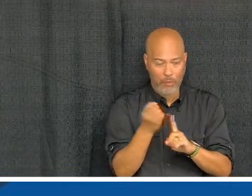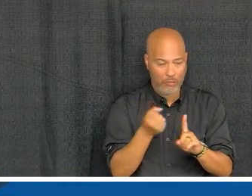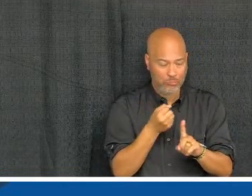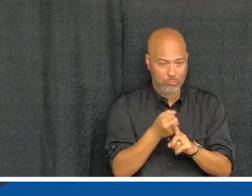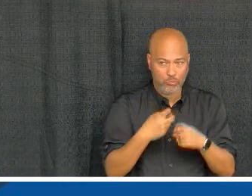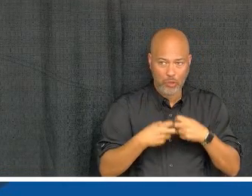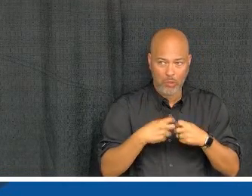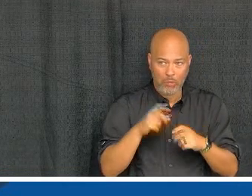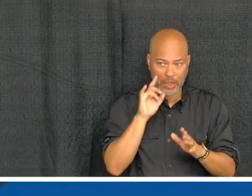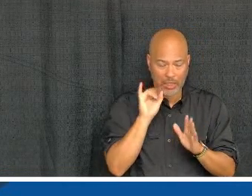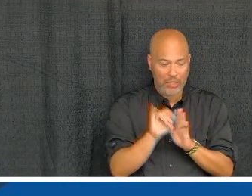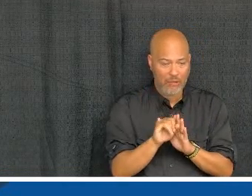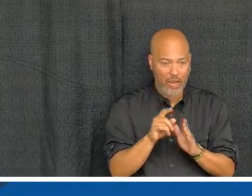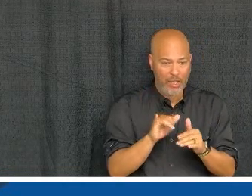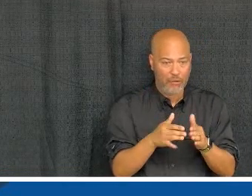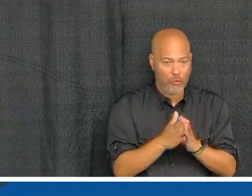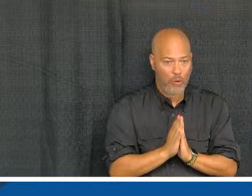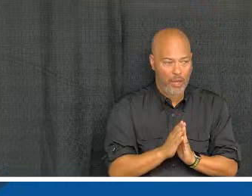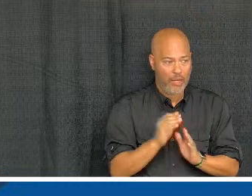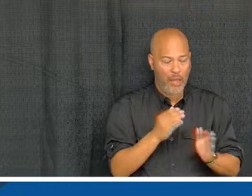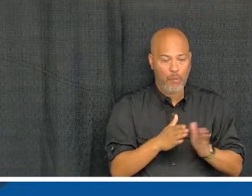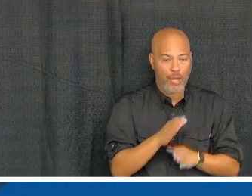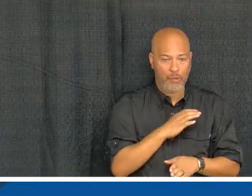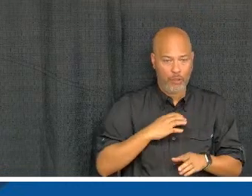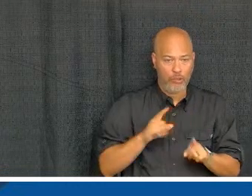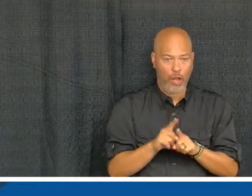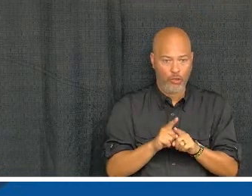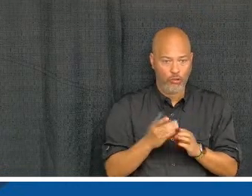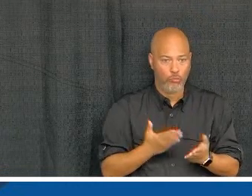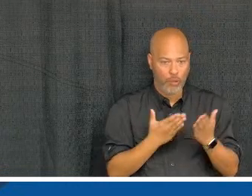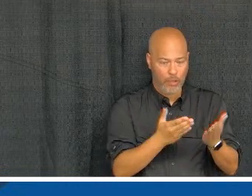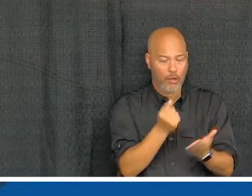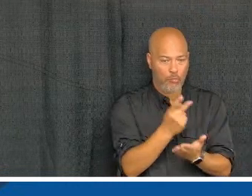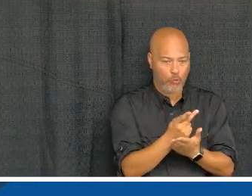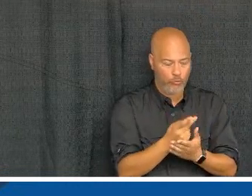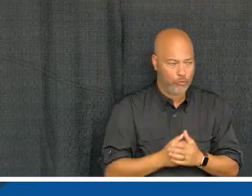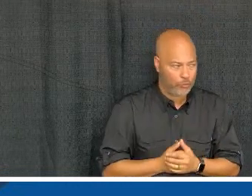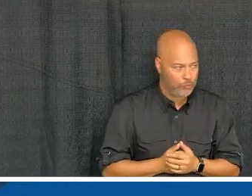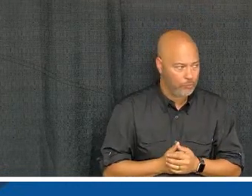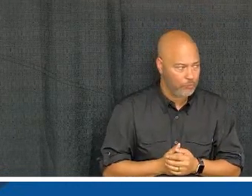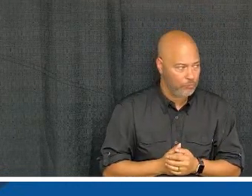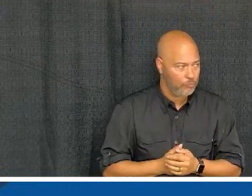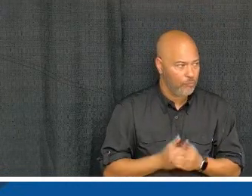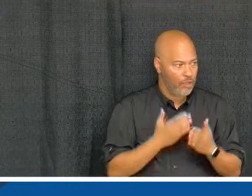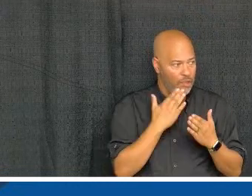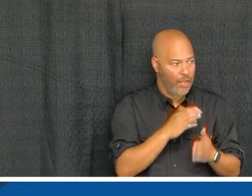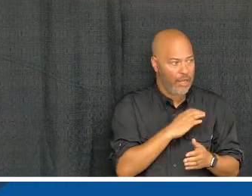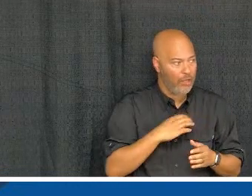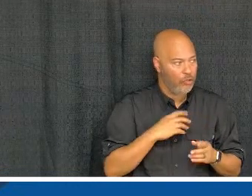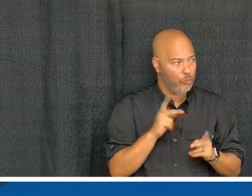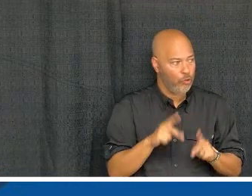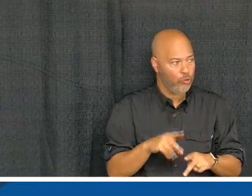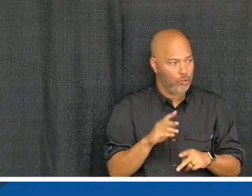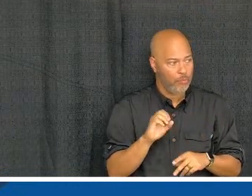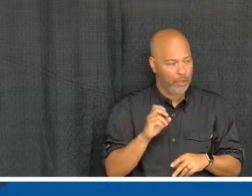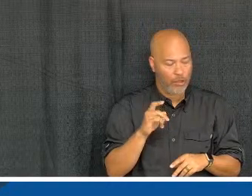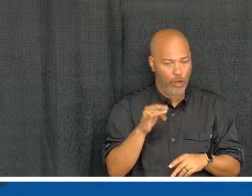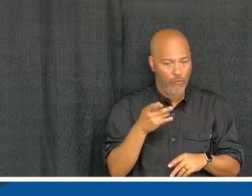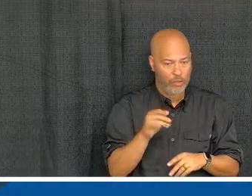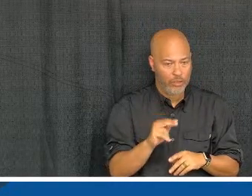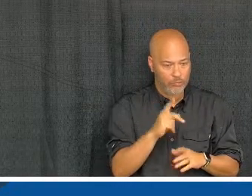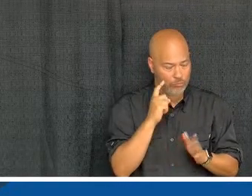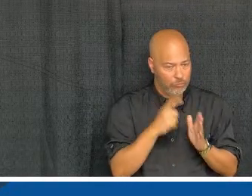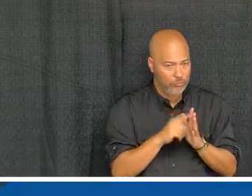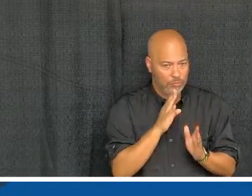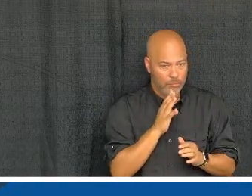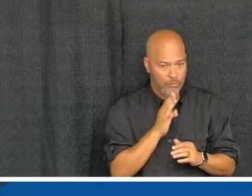were identified as part of this request, and the Planning Commission also recommends approval. Thank you. Councilperson McLaughlin, you're recognized. Thank you,